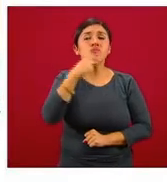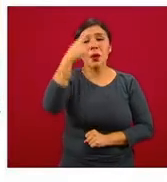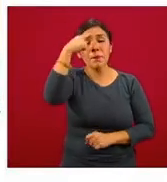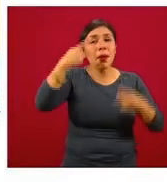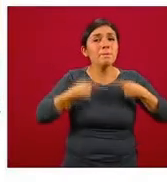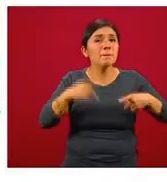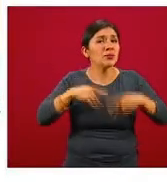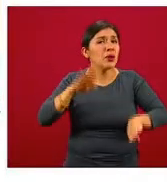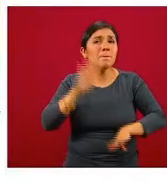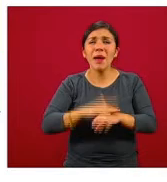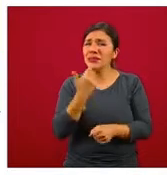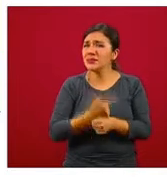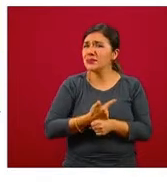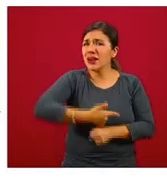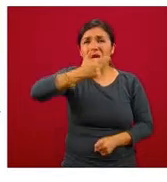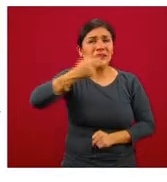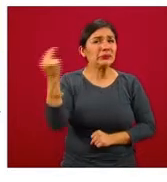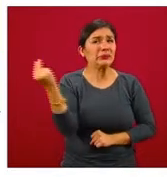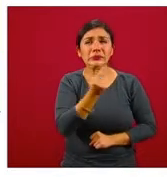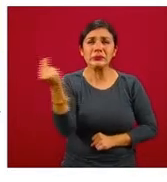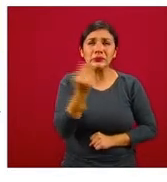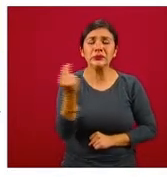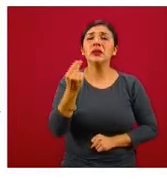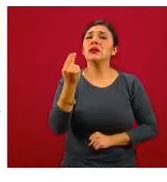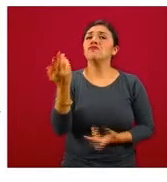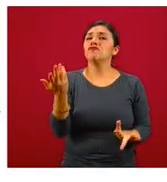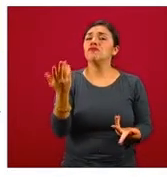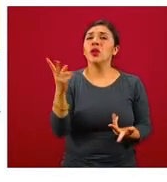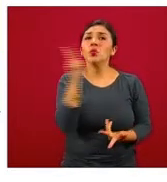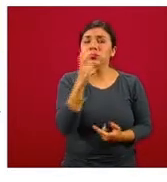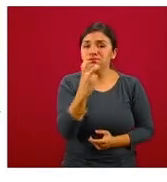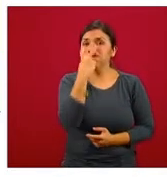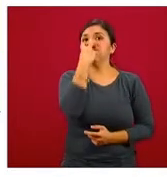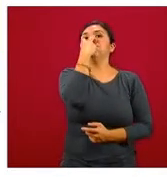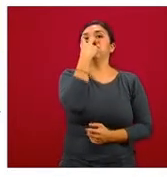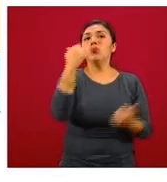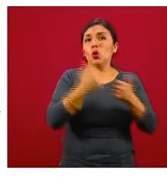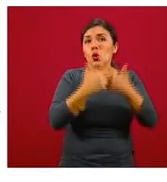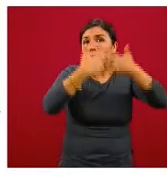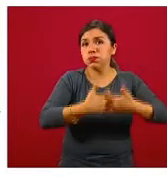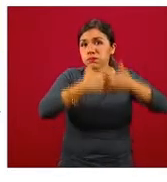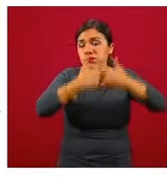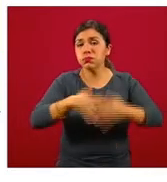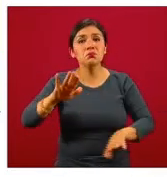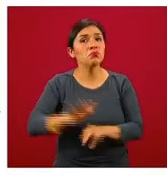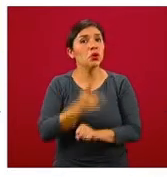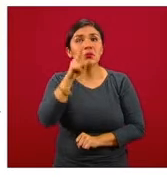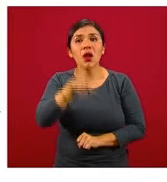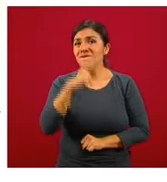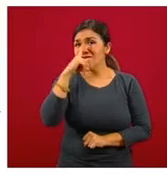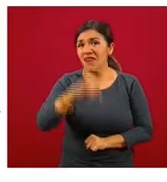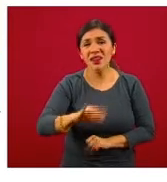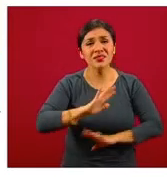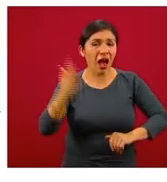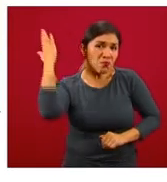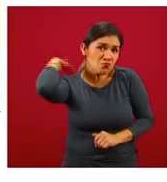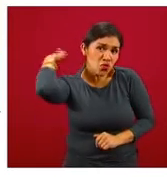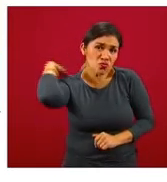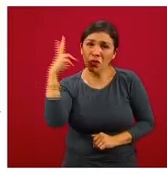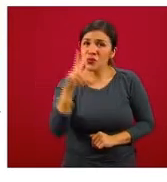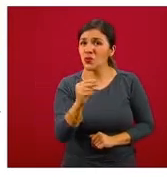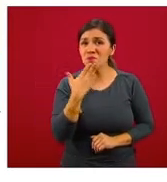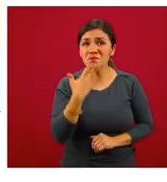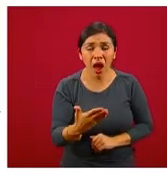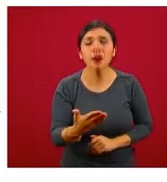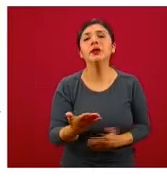los These pacientes are for más patients who are graves, in a aquellos que critically ill requieren de un state and who ventilador are needing mecánico a porque hay ventilator una because falla they have pulmonar